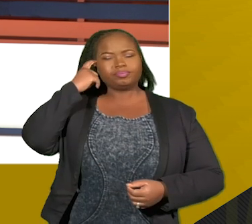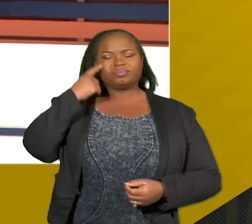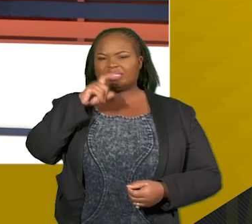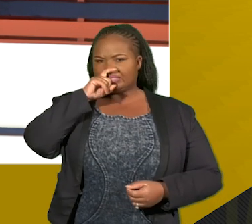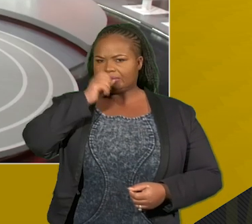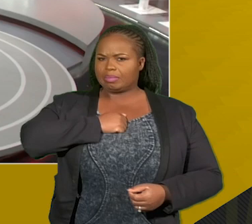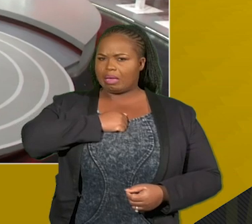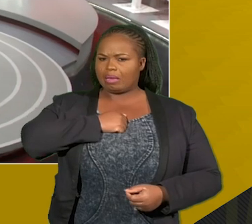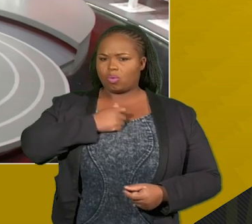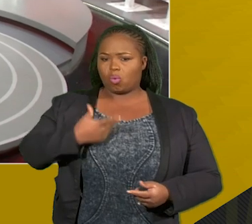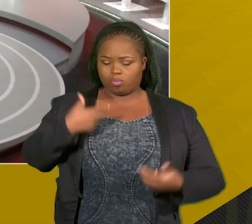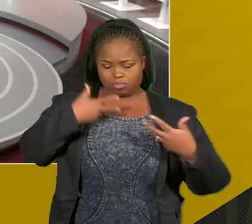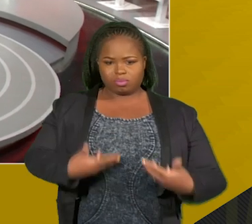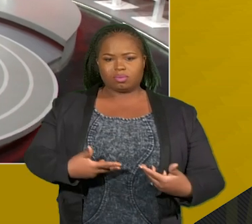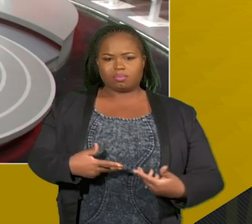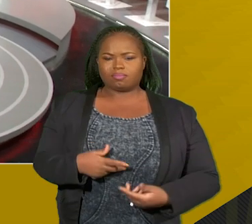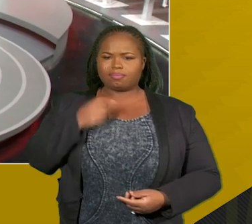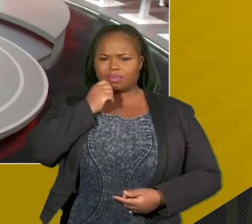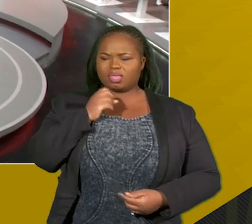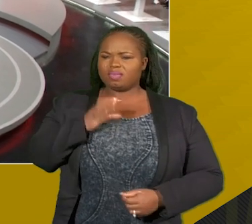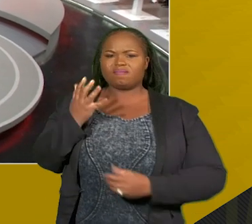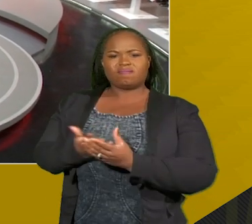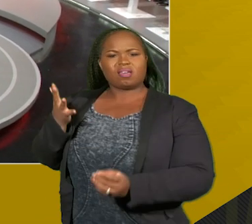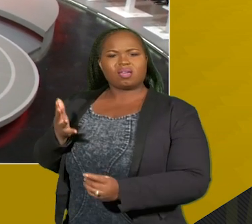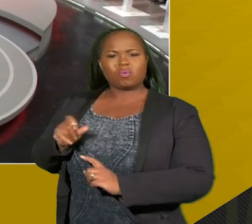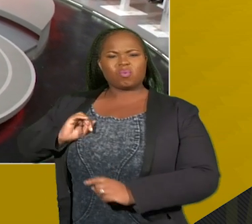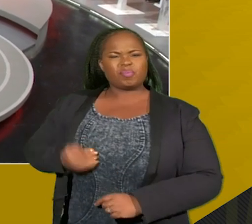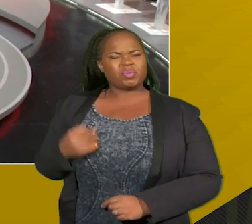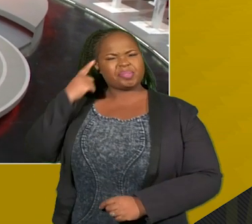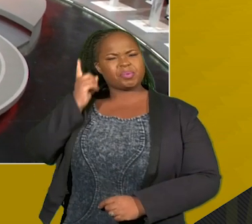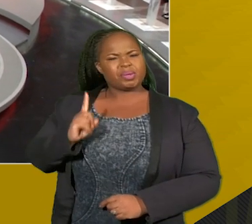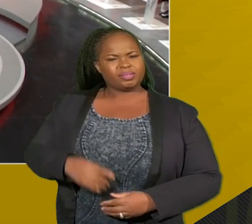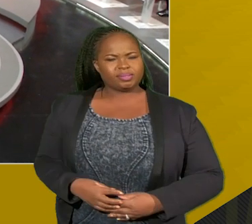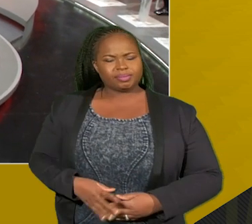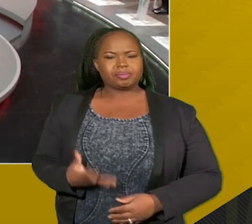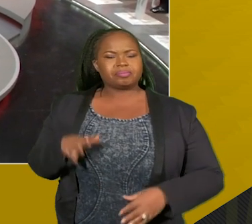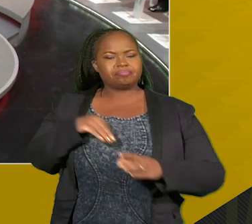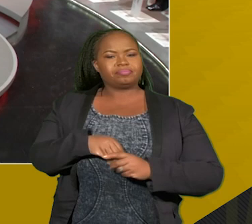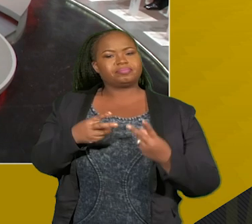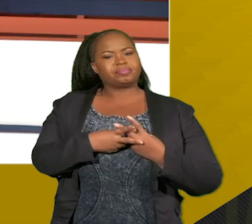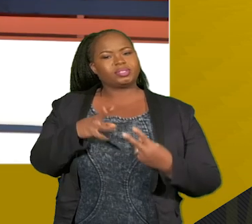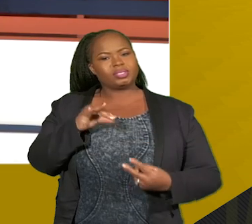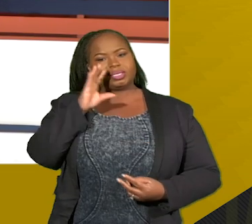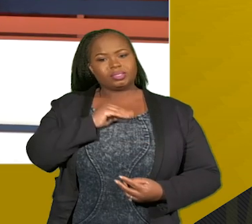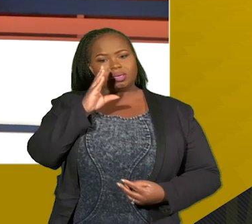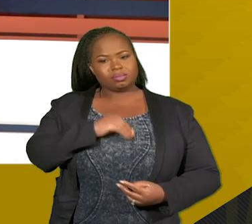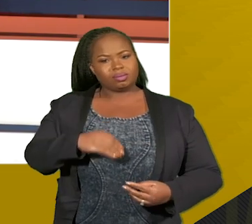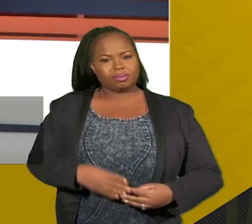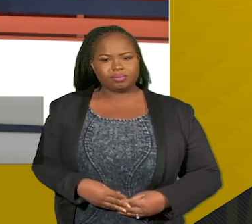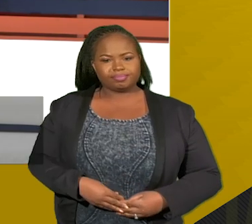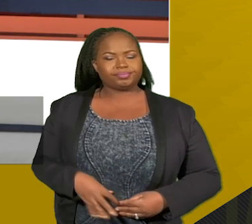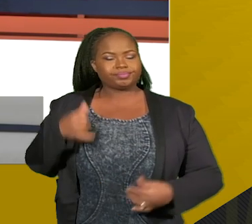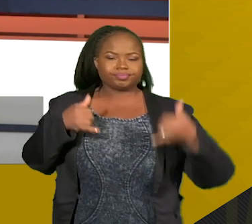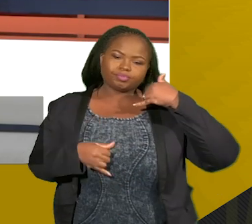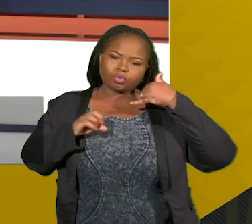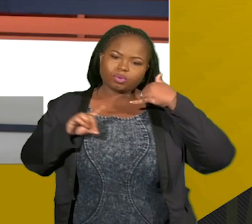se waka kapa nna as monna ga ke tya mosadi ke nagana yini. Join our conversation and use the hashtag Daily Thetha or kana wa rifonela ko